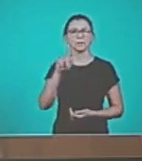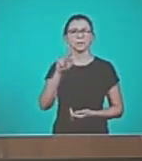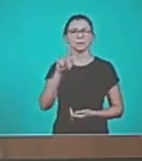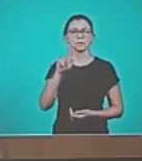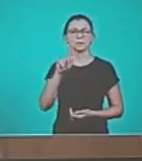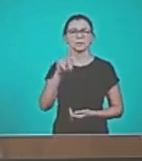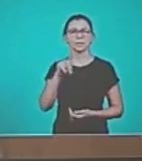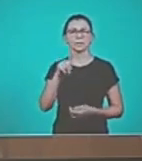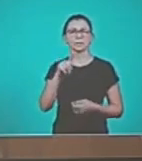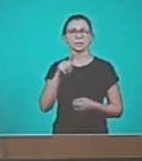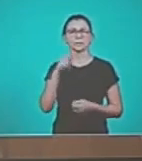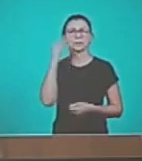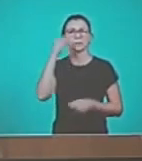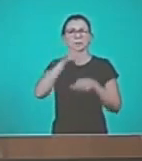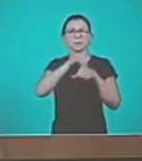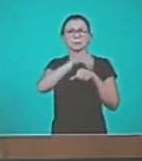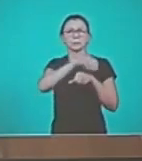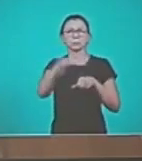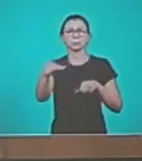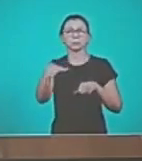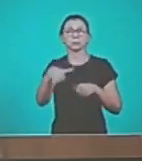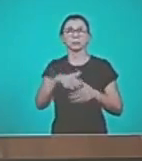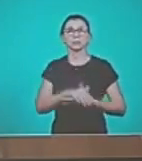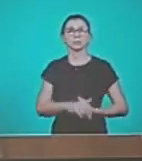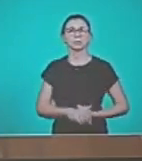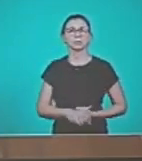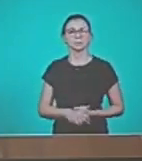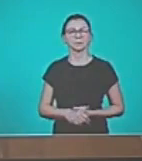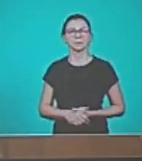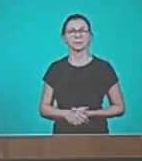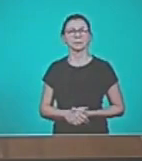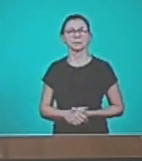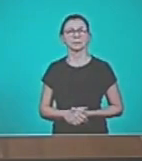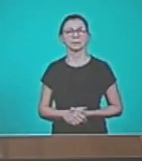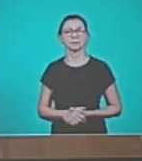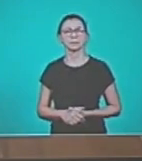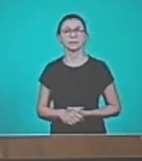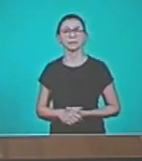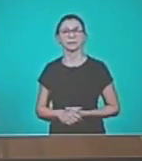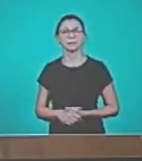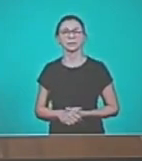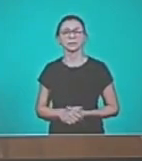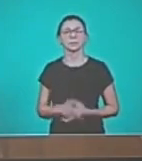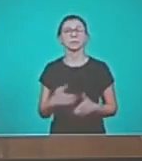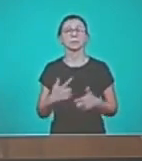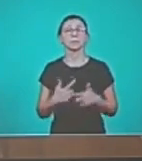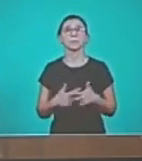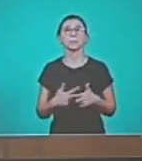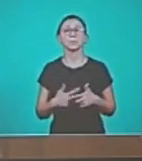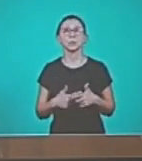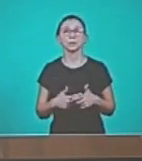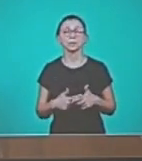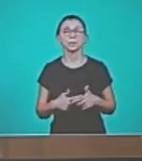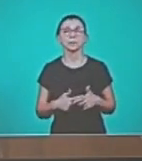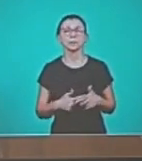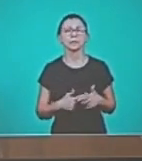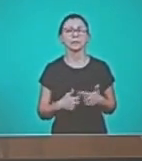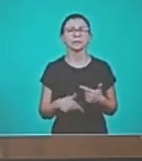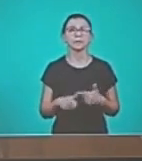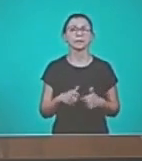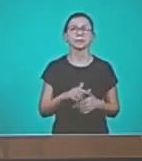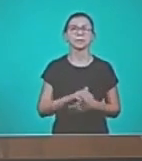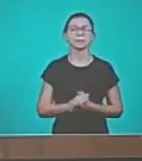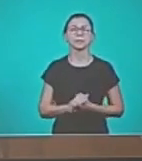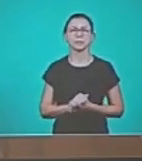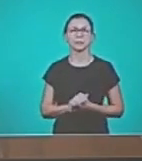He's from Valadares. He's a youth. He has had an experience that he stopped